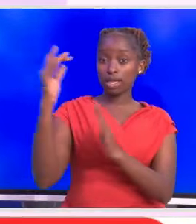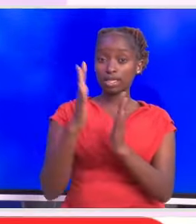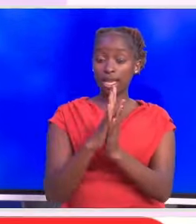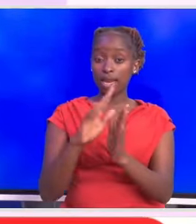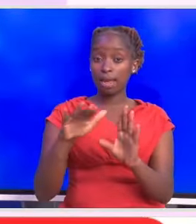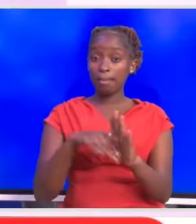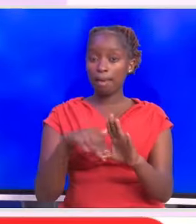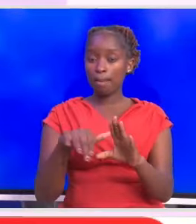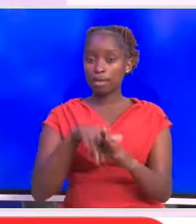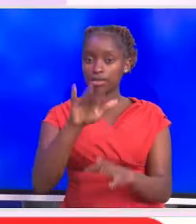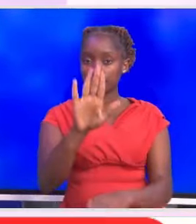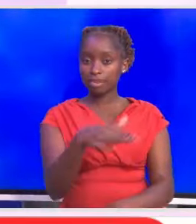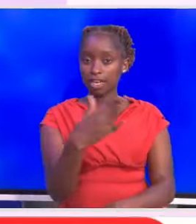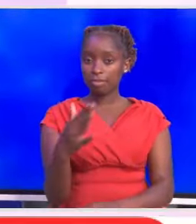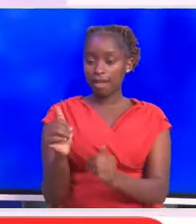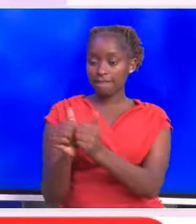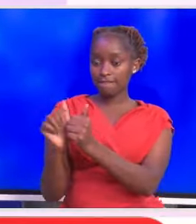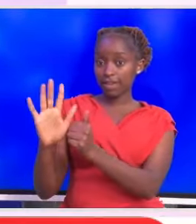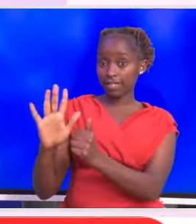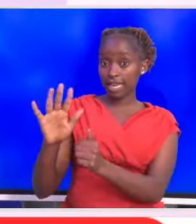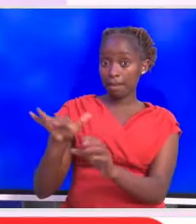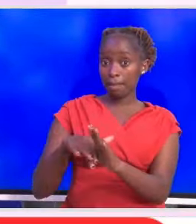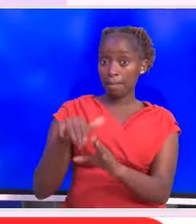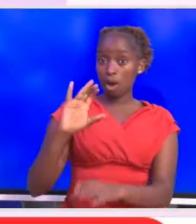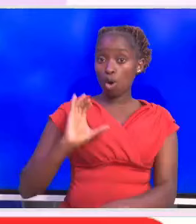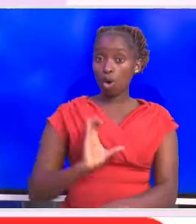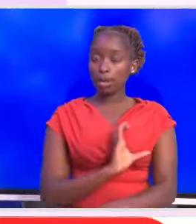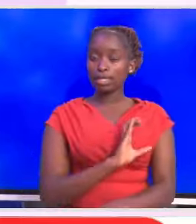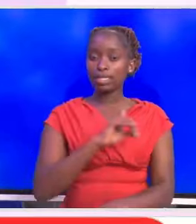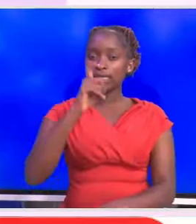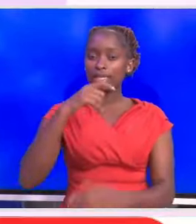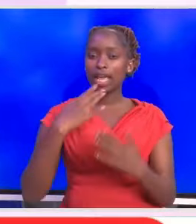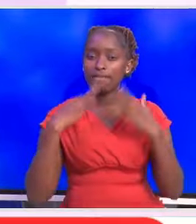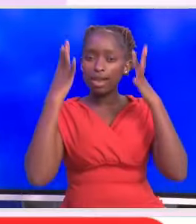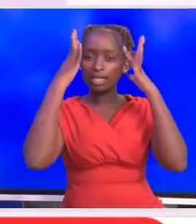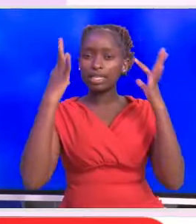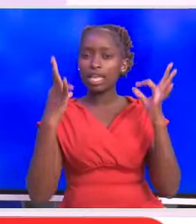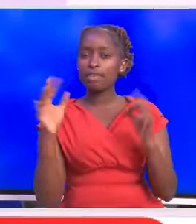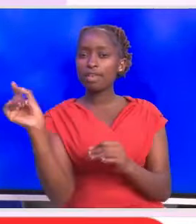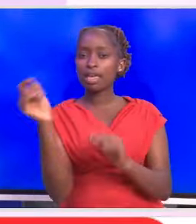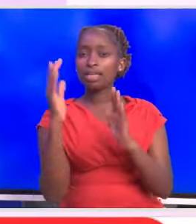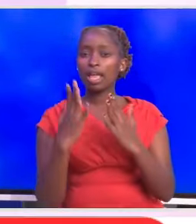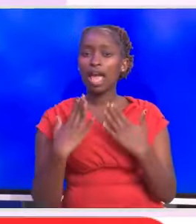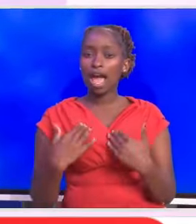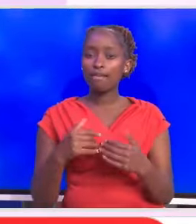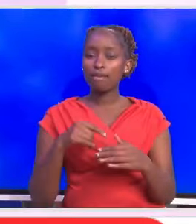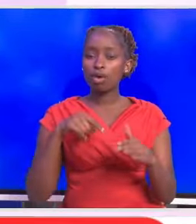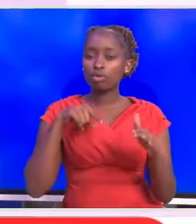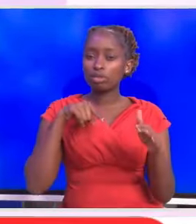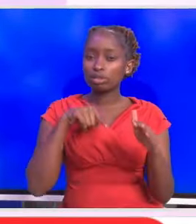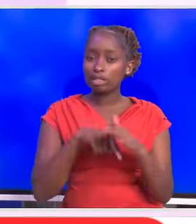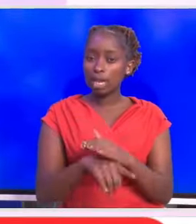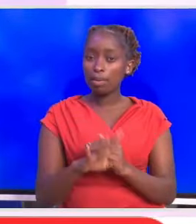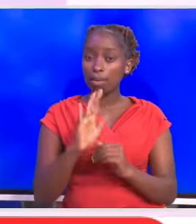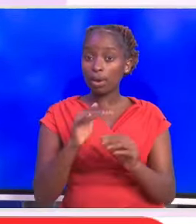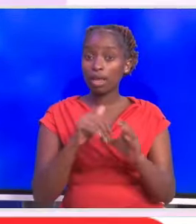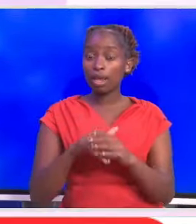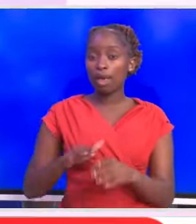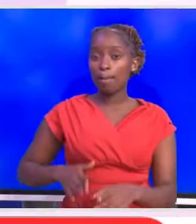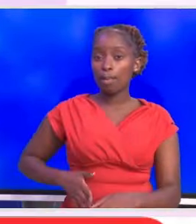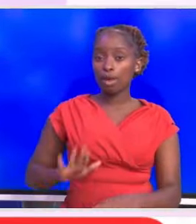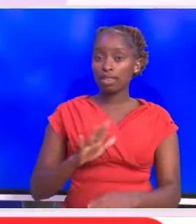of parliament, the 15-member committee is set to decide on whether Kenyans will dig deeper into their pockets in the